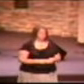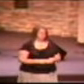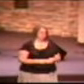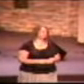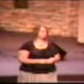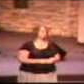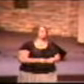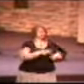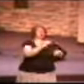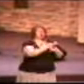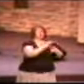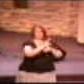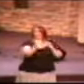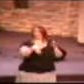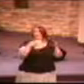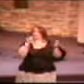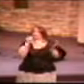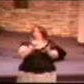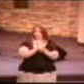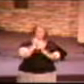and took care of all the people